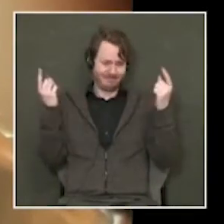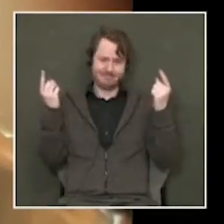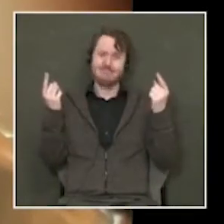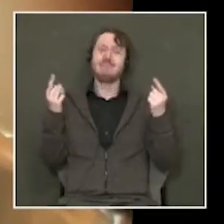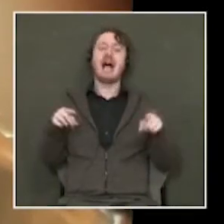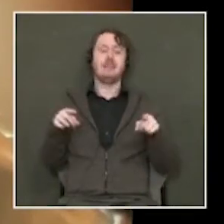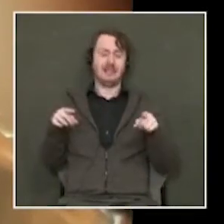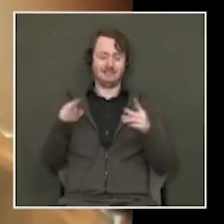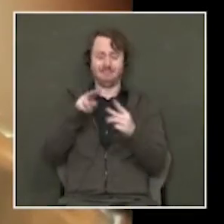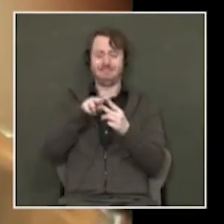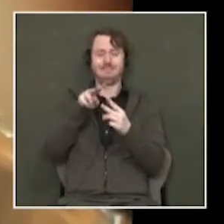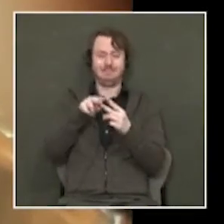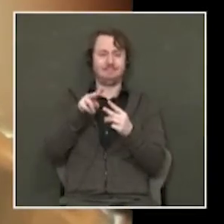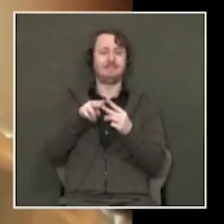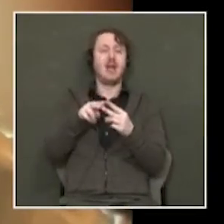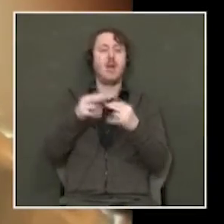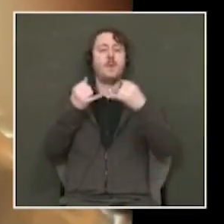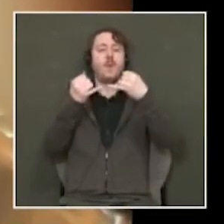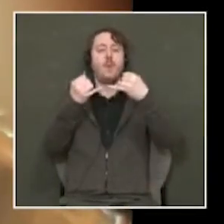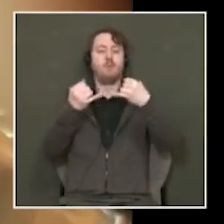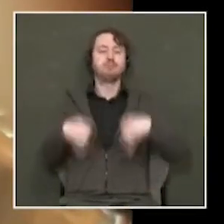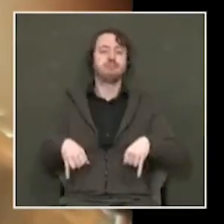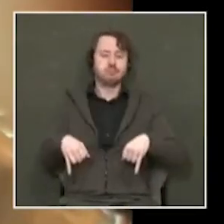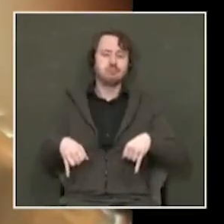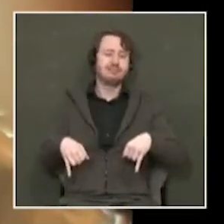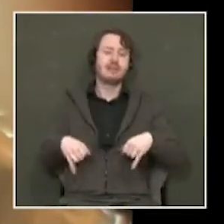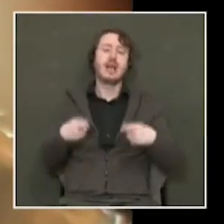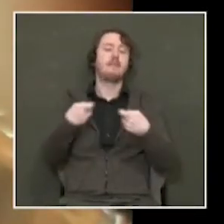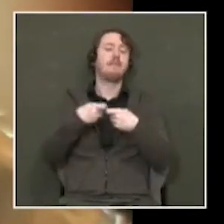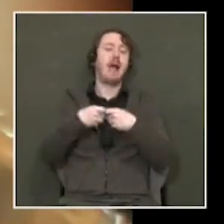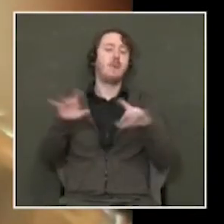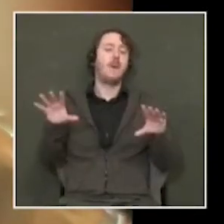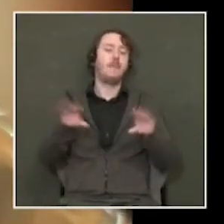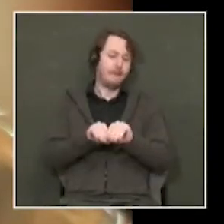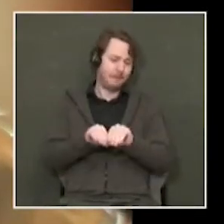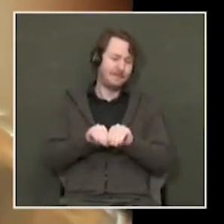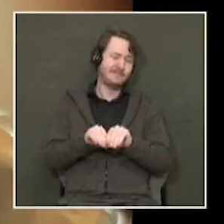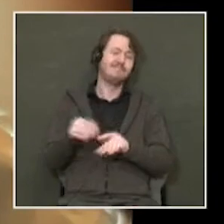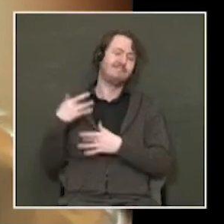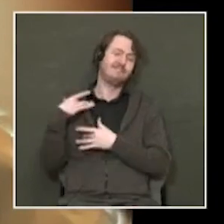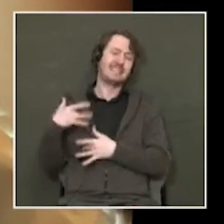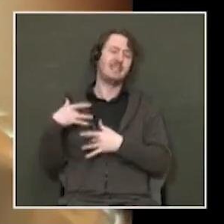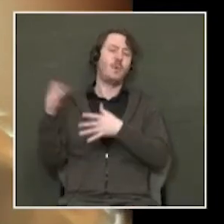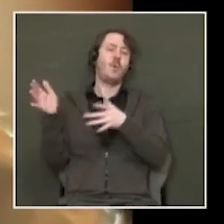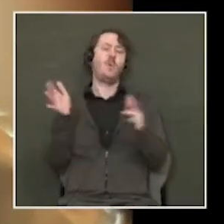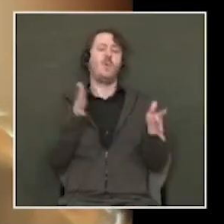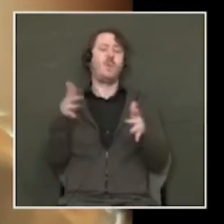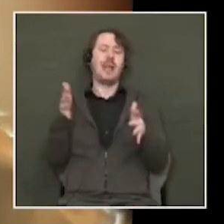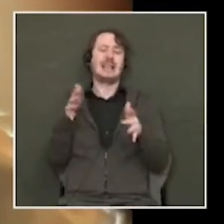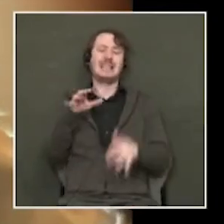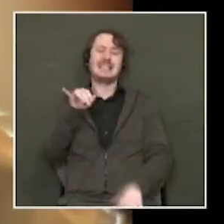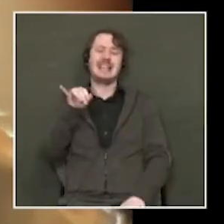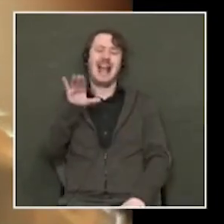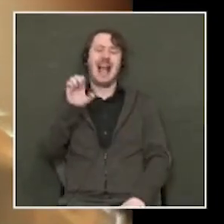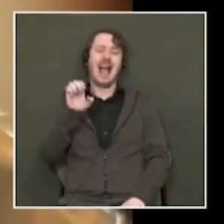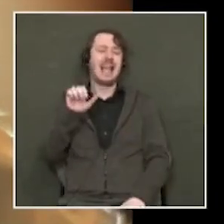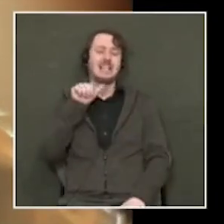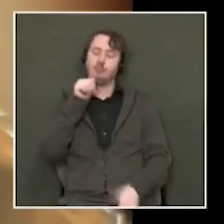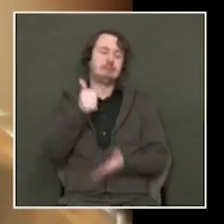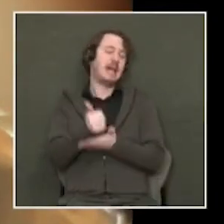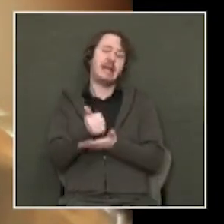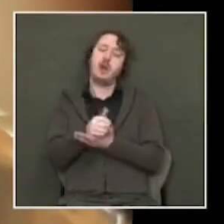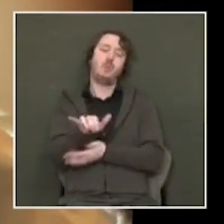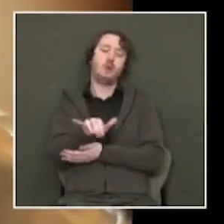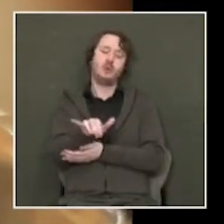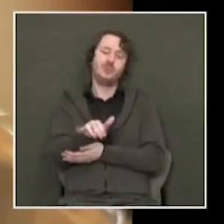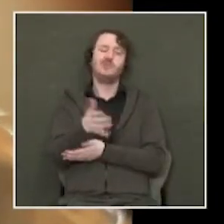of wire down issues across our system. So it's primarily the wind, and the ice isn't helping the situation